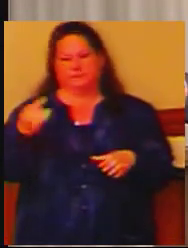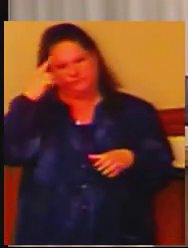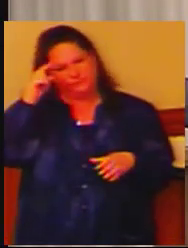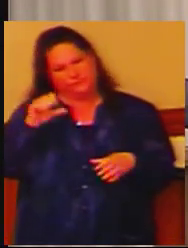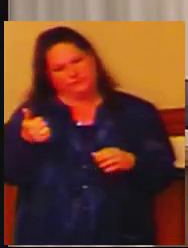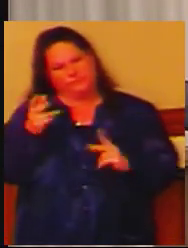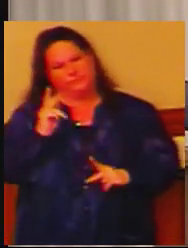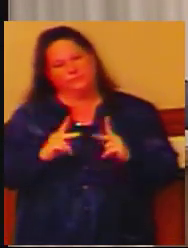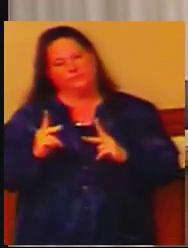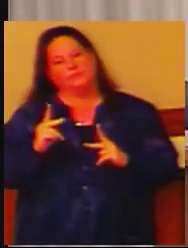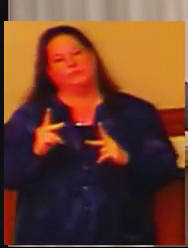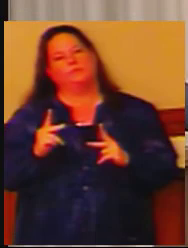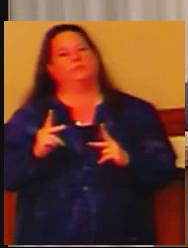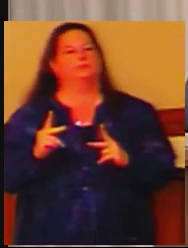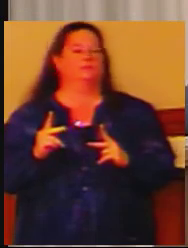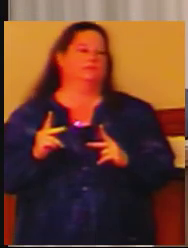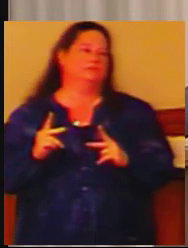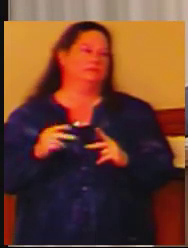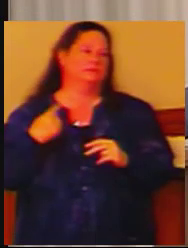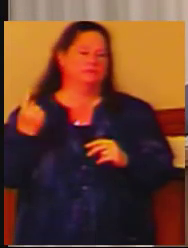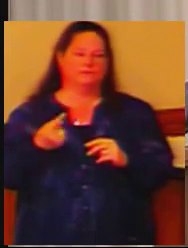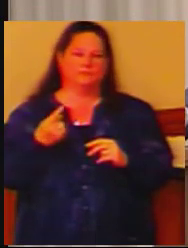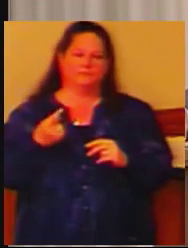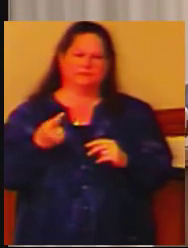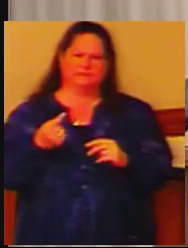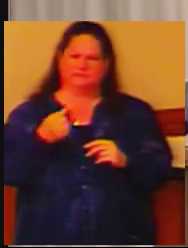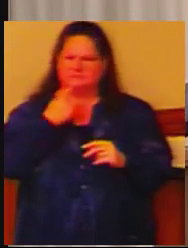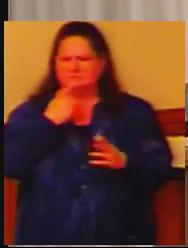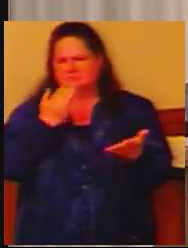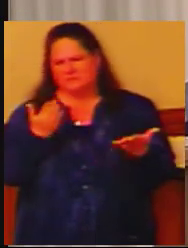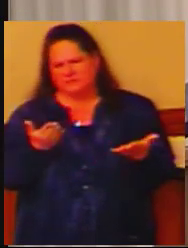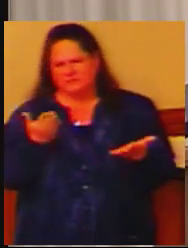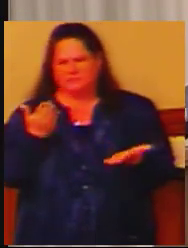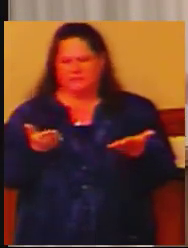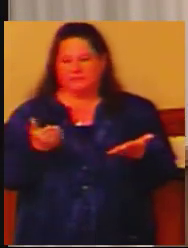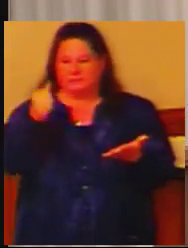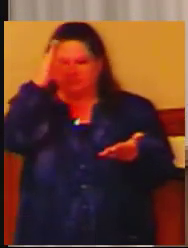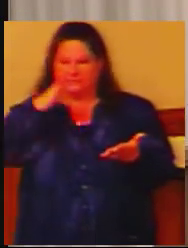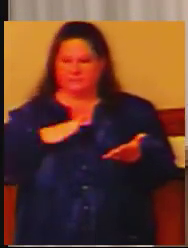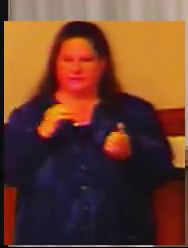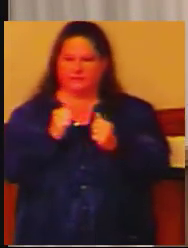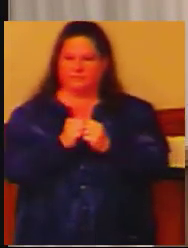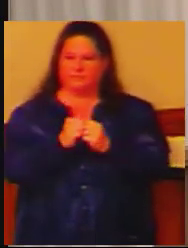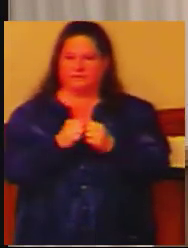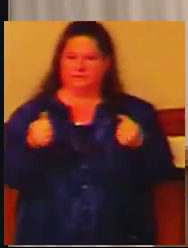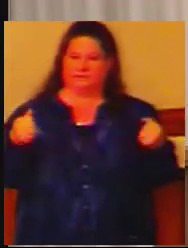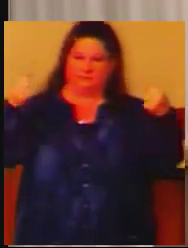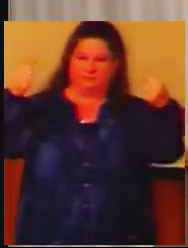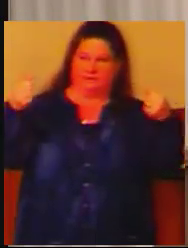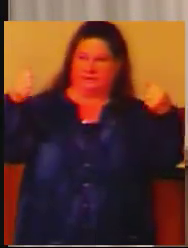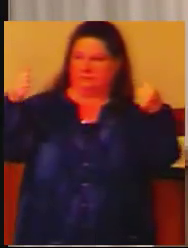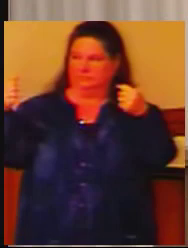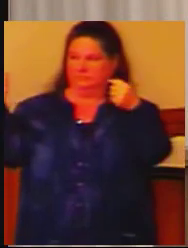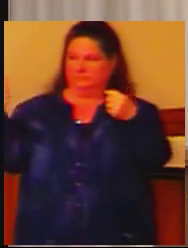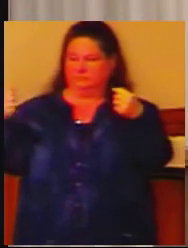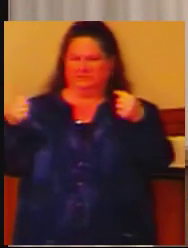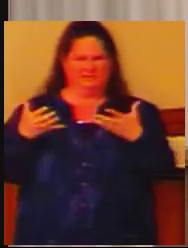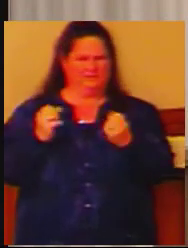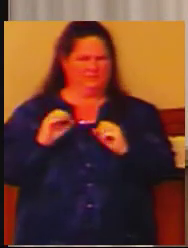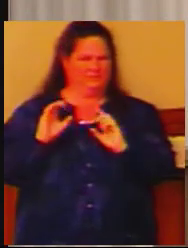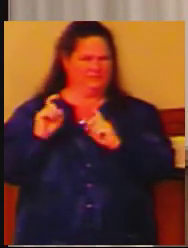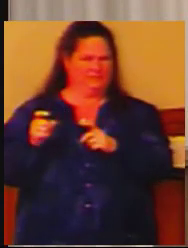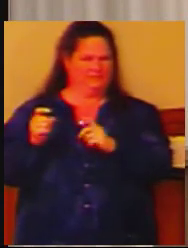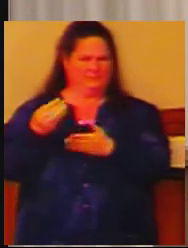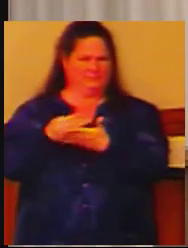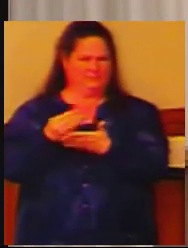others, it always comes up, the guy with the cardboard sign, you know, well, I don't want to give him money because